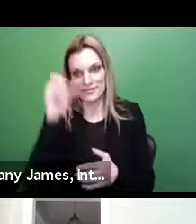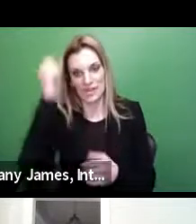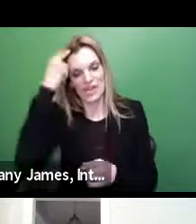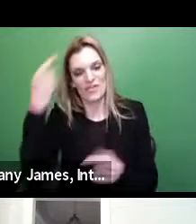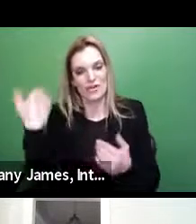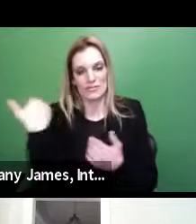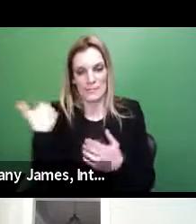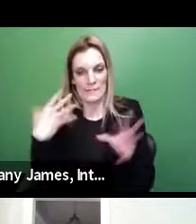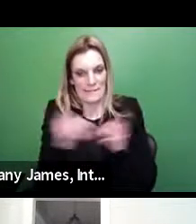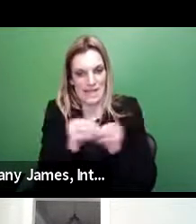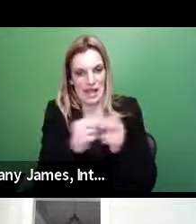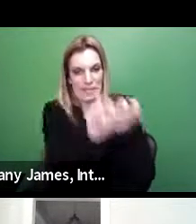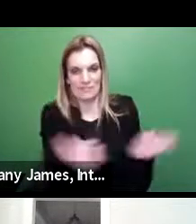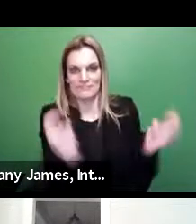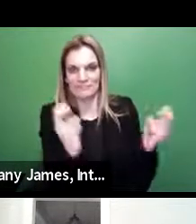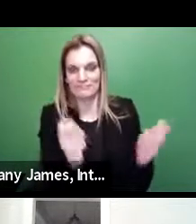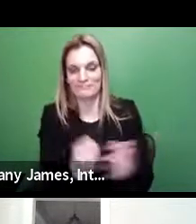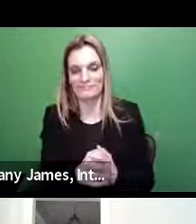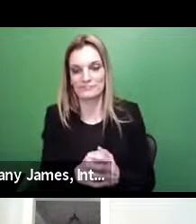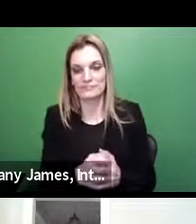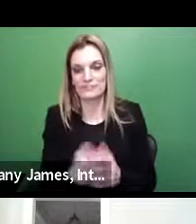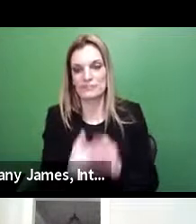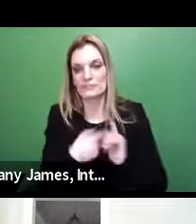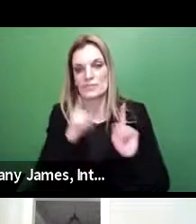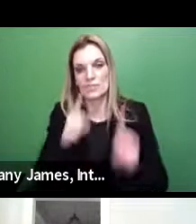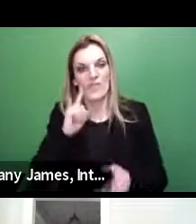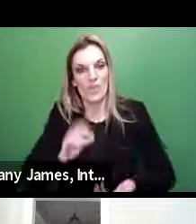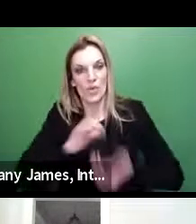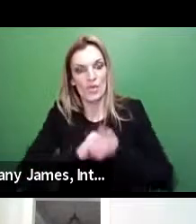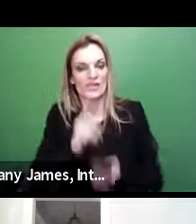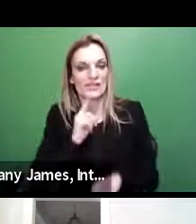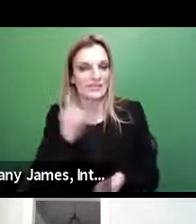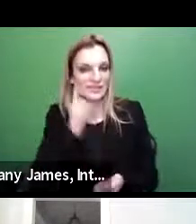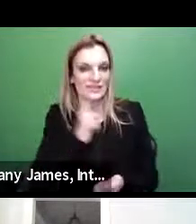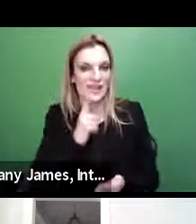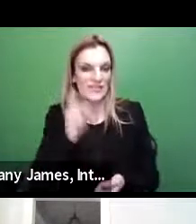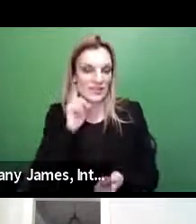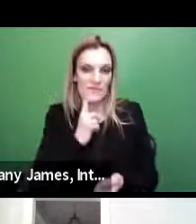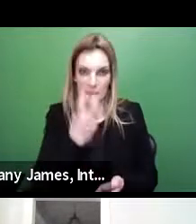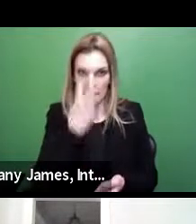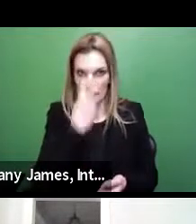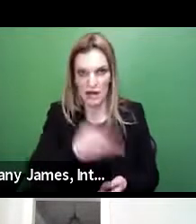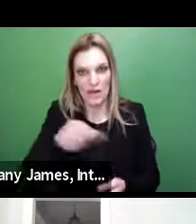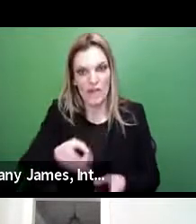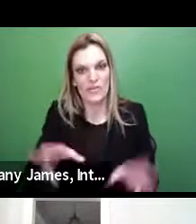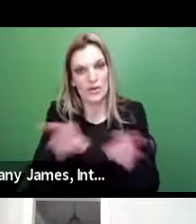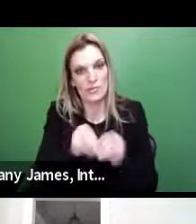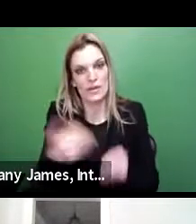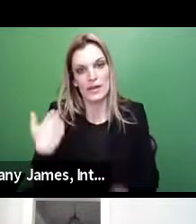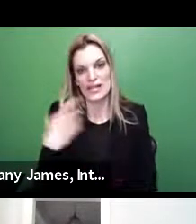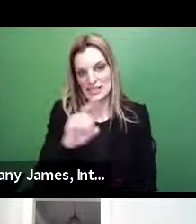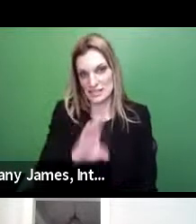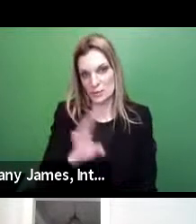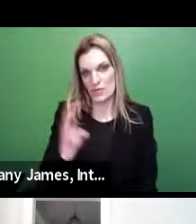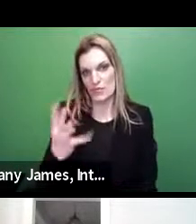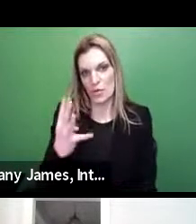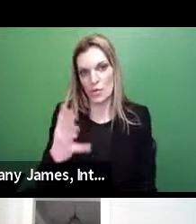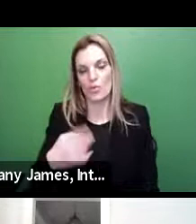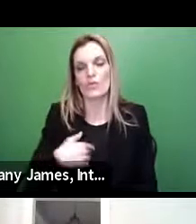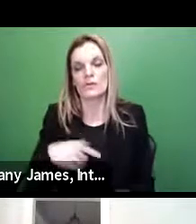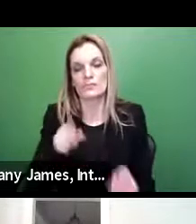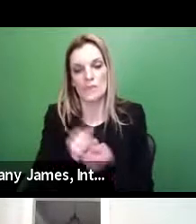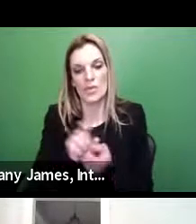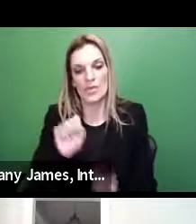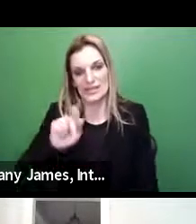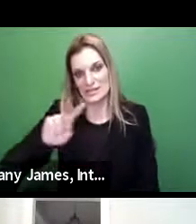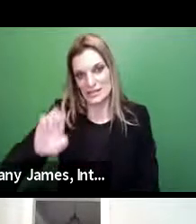meeting, I attended the Coalition for Deaf, Deaf Blind, and Hard of Hearing meeting on December 4th. I met with Steve